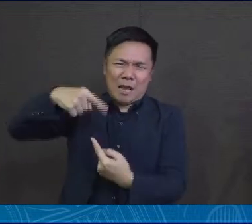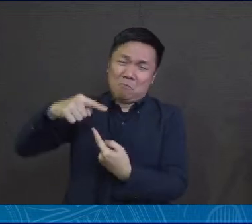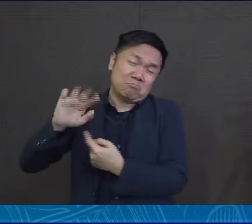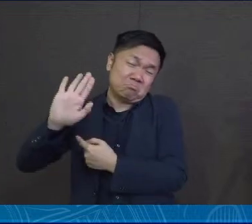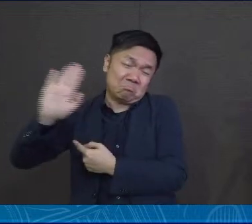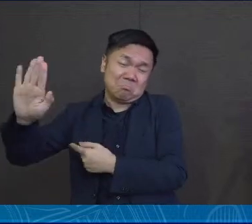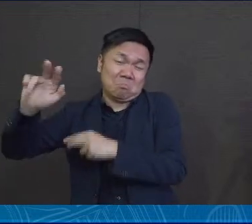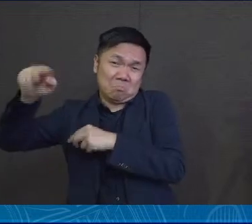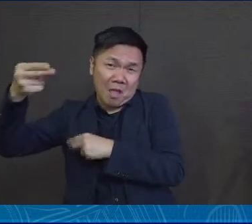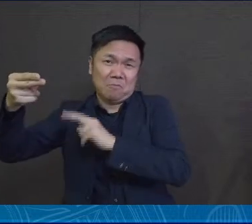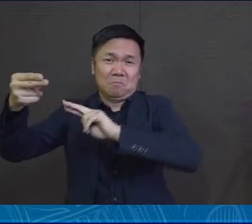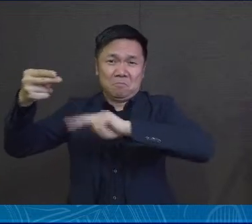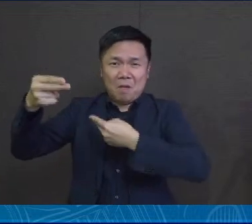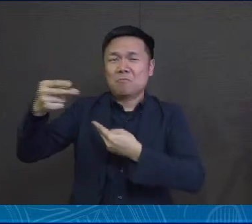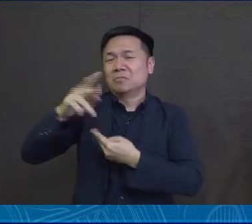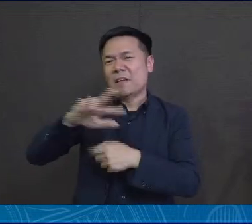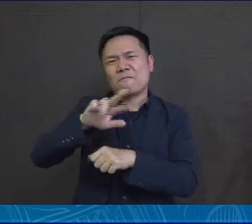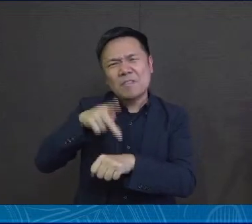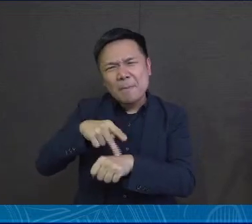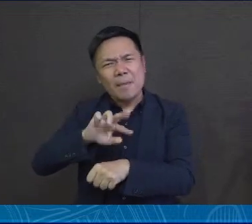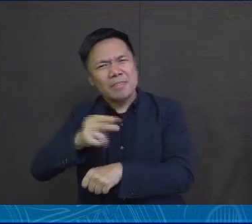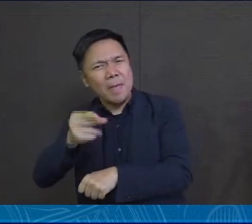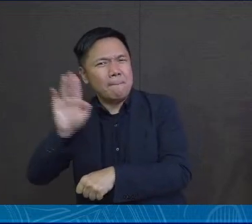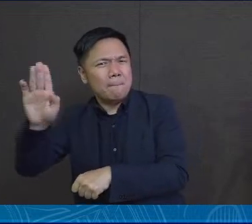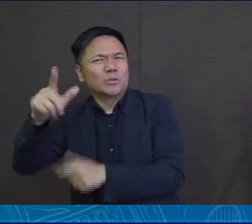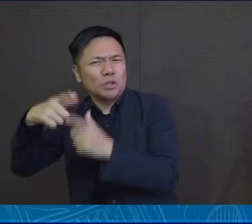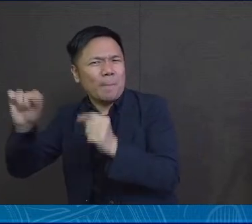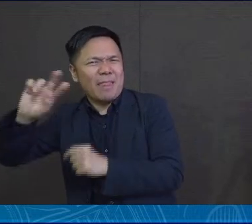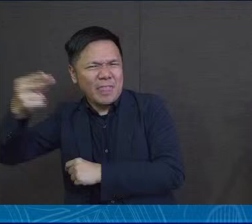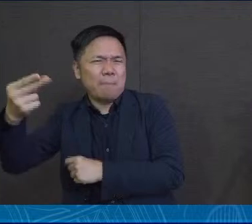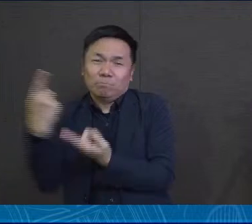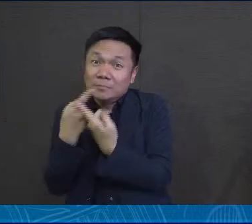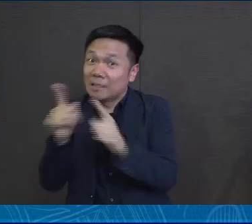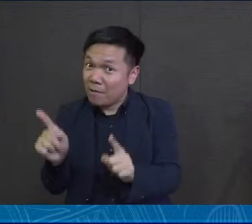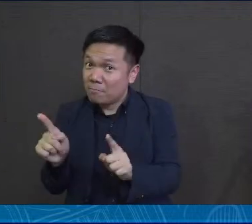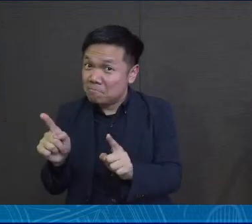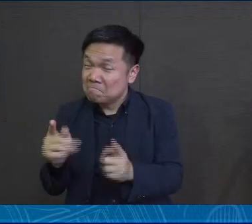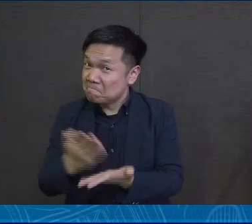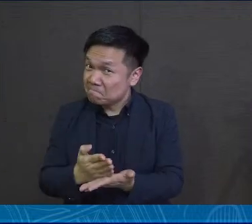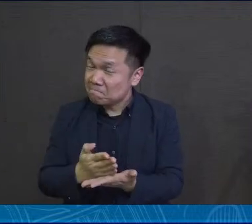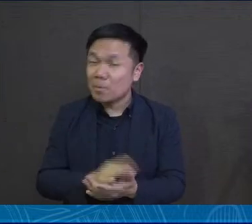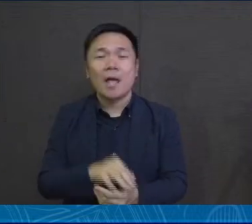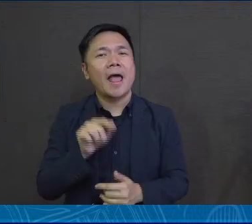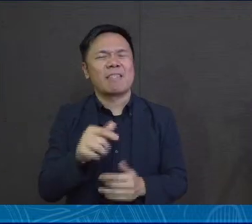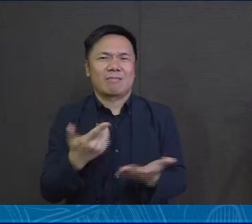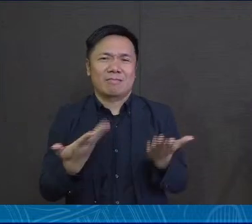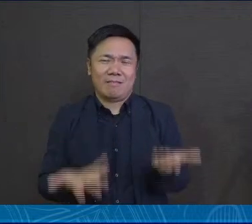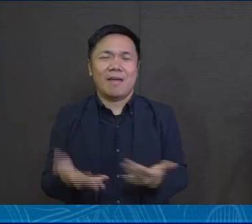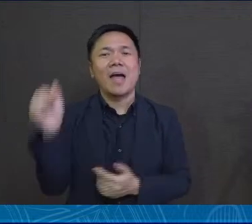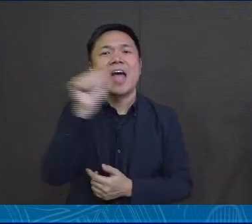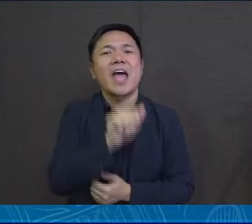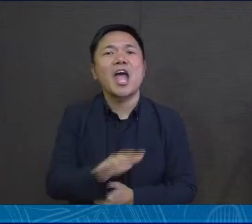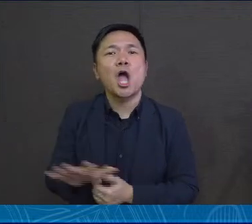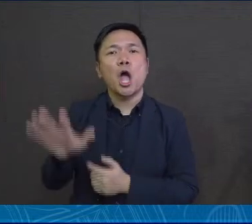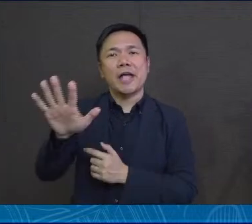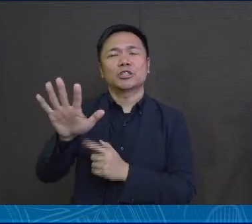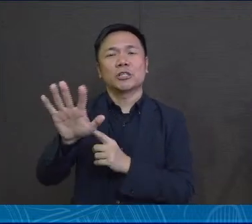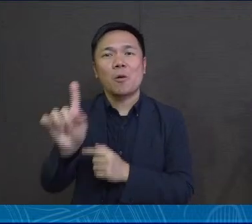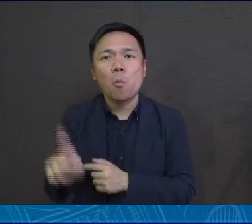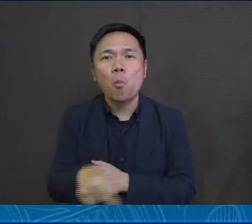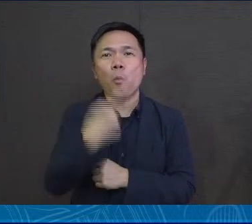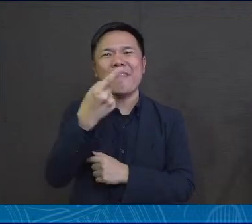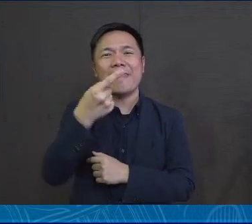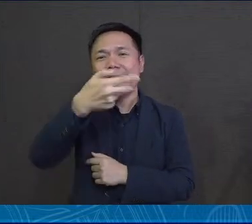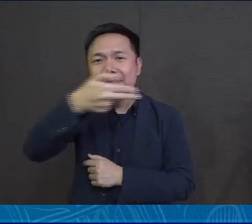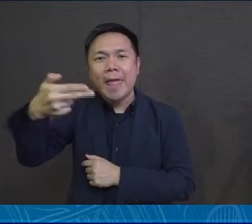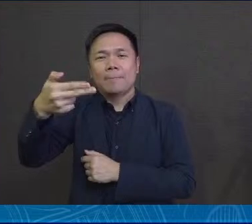to the local, naming. In Asia, there is a so-called Asian unified